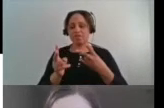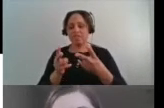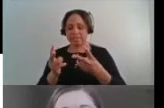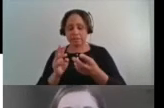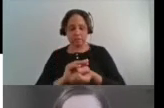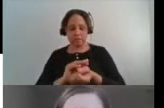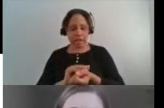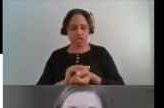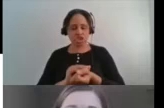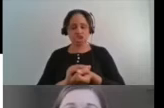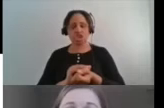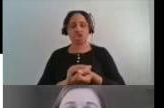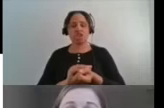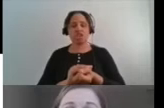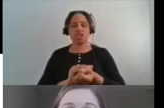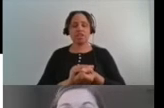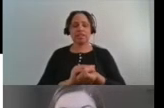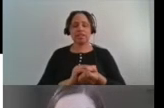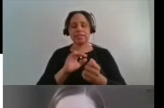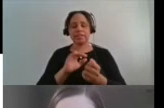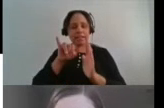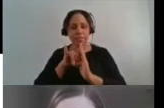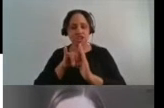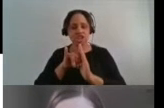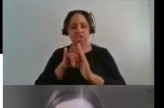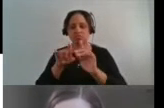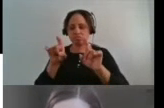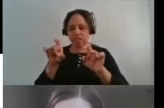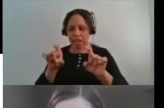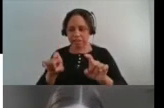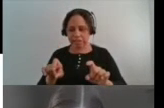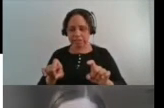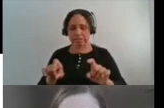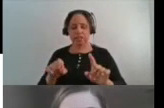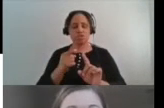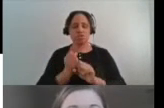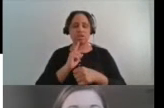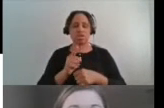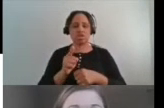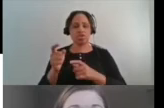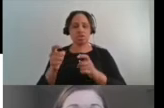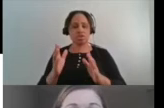relevant imaging, medical tests to ensure the health of that organ that's being donated.